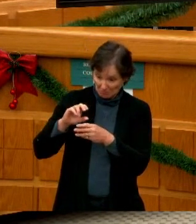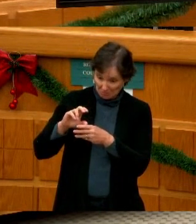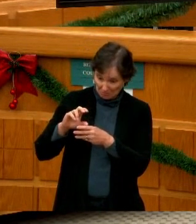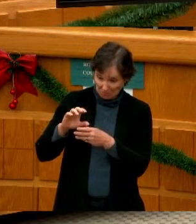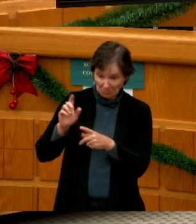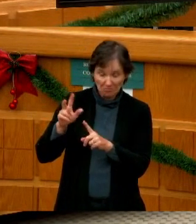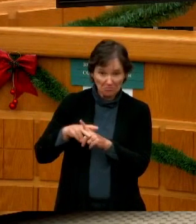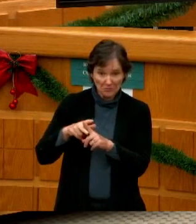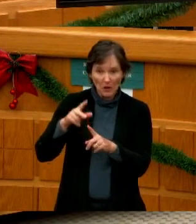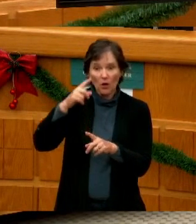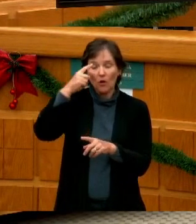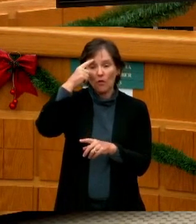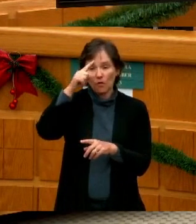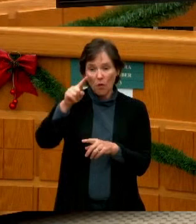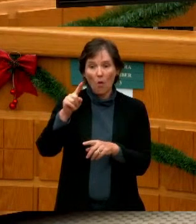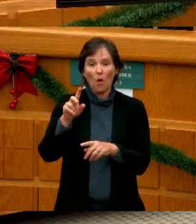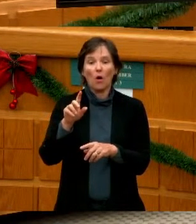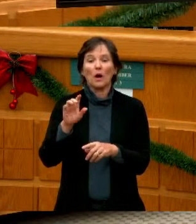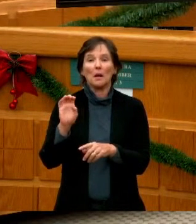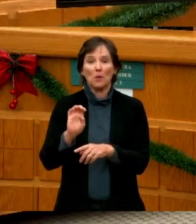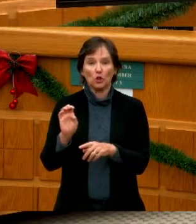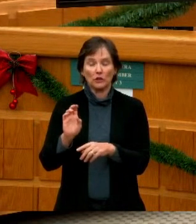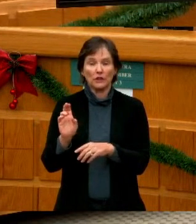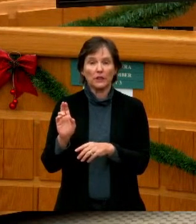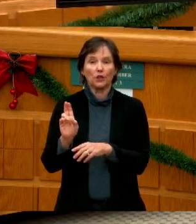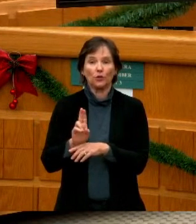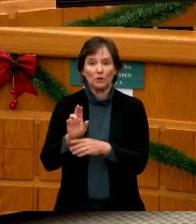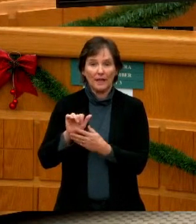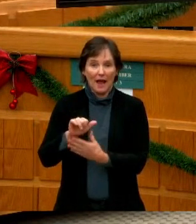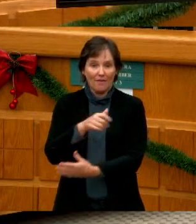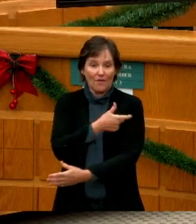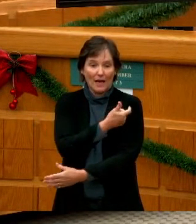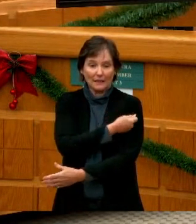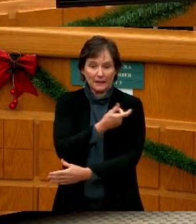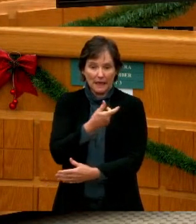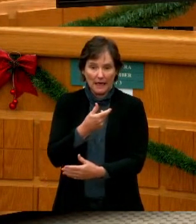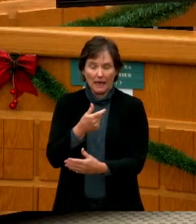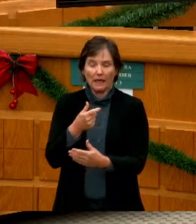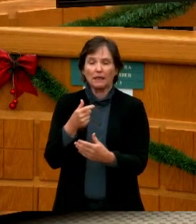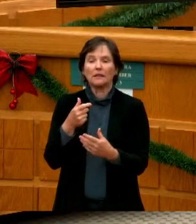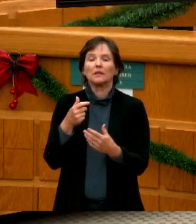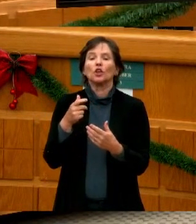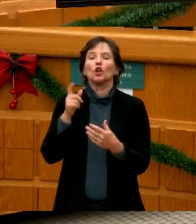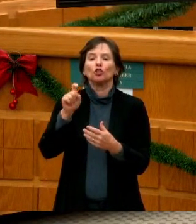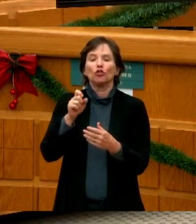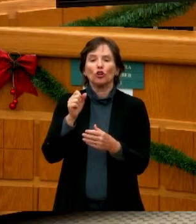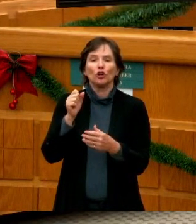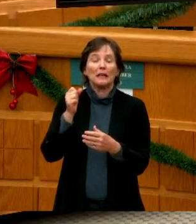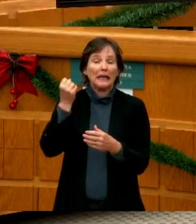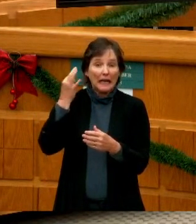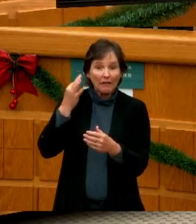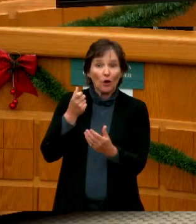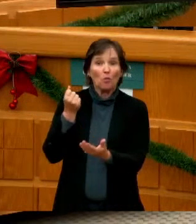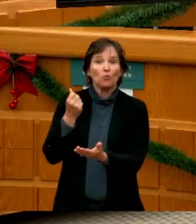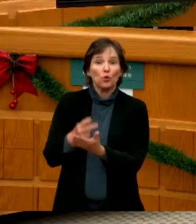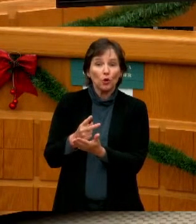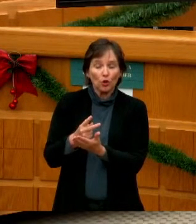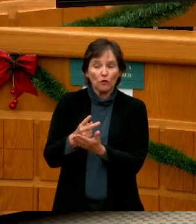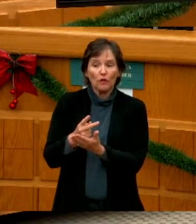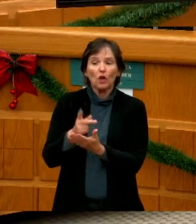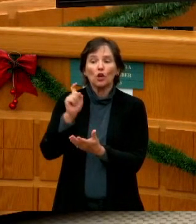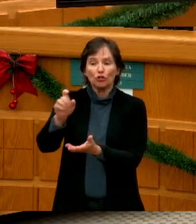and then they should be approved, and we should receive that vaccine on December 21st. So about a week